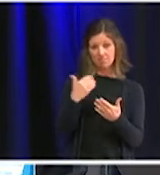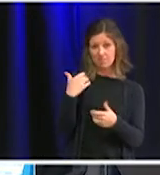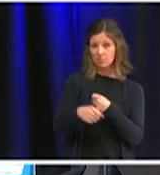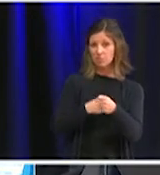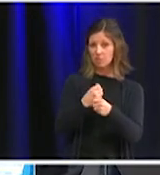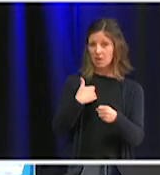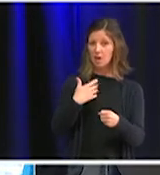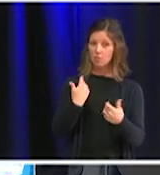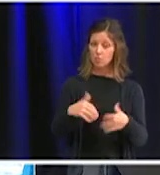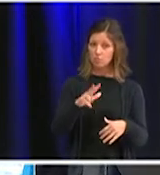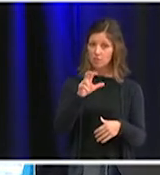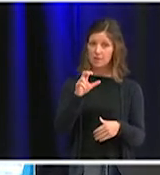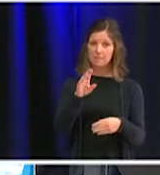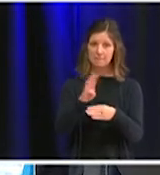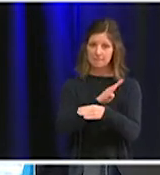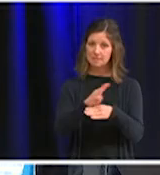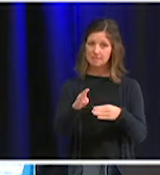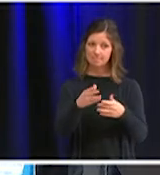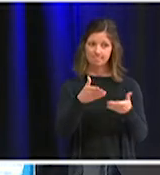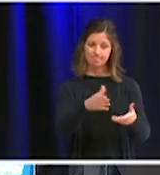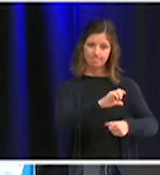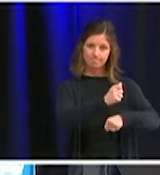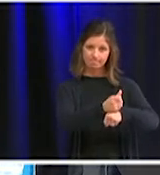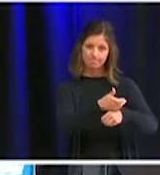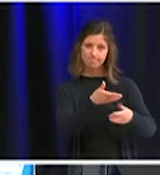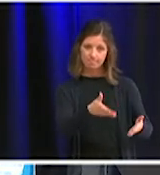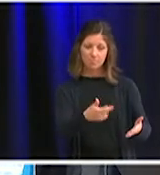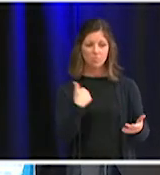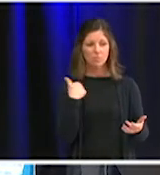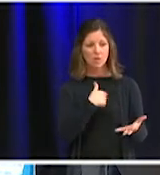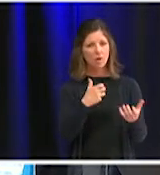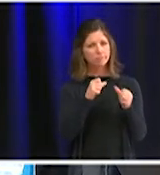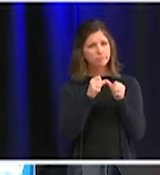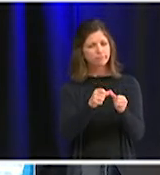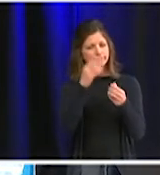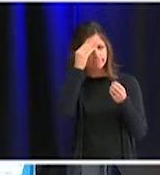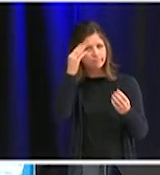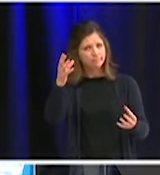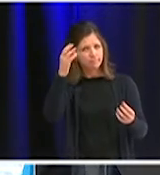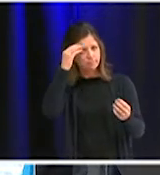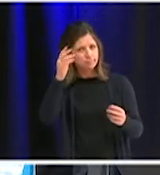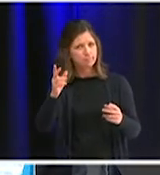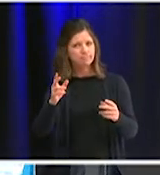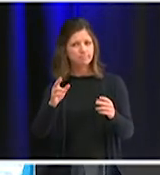businesses. And so I want to continue to try to spread the word to make sure that we stay as connected as